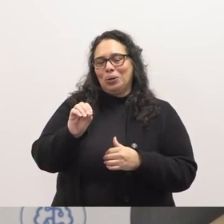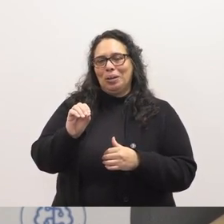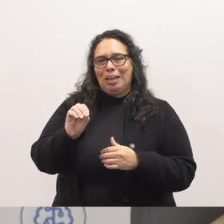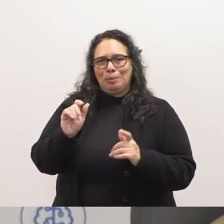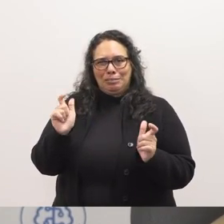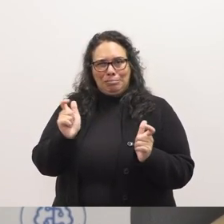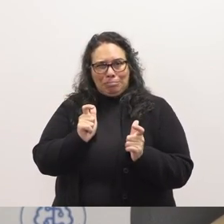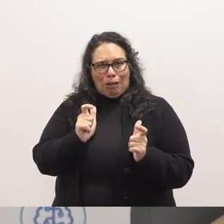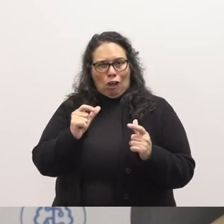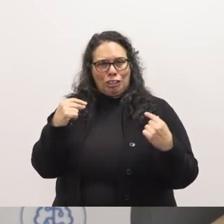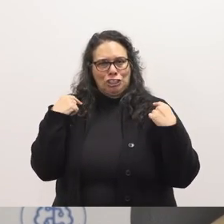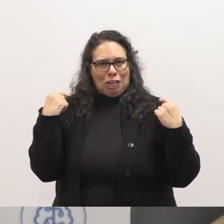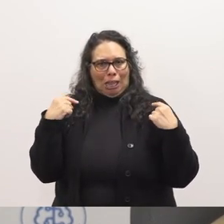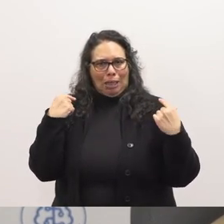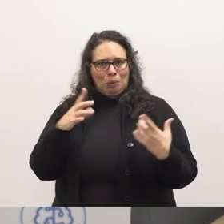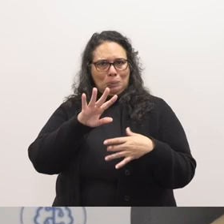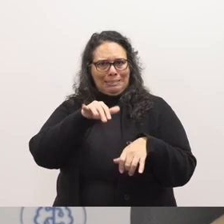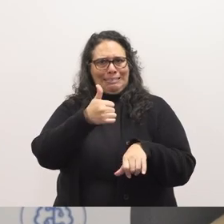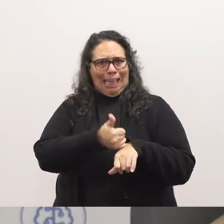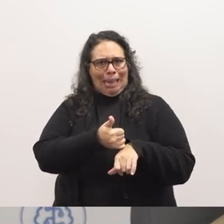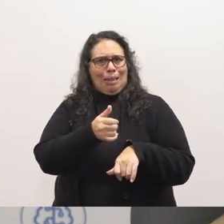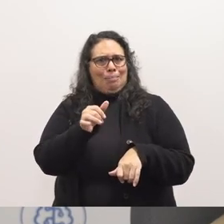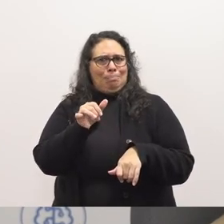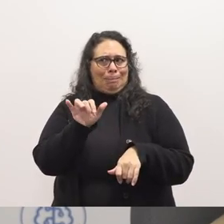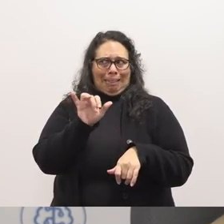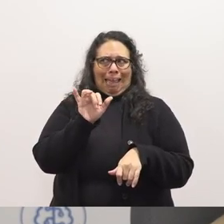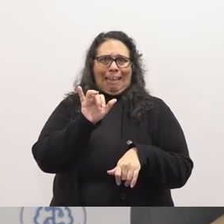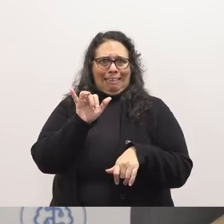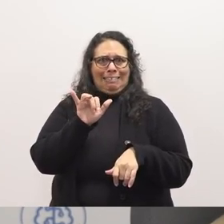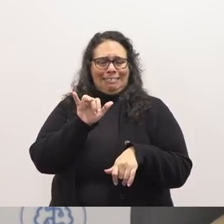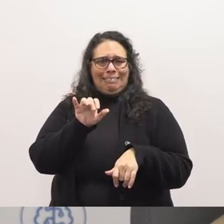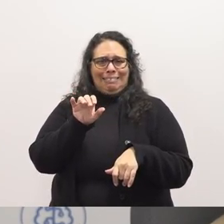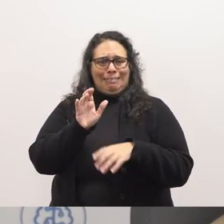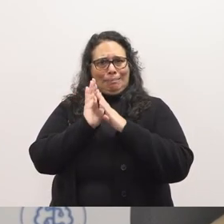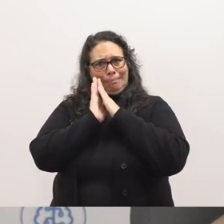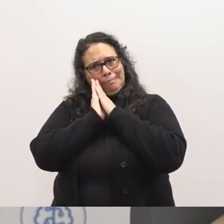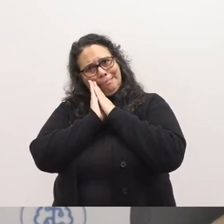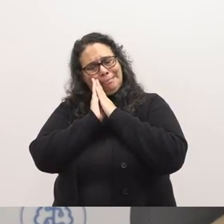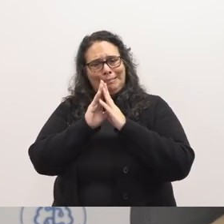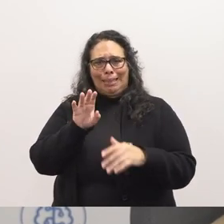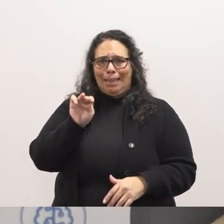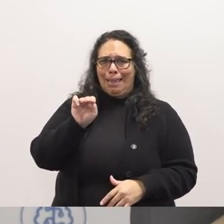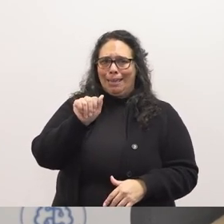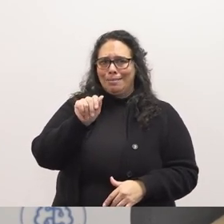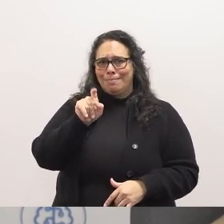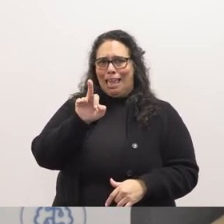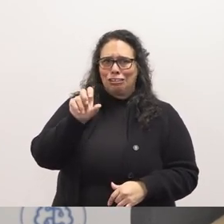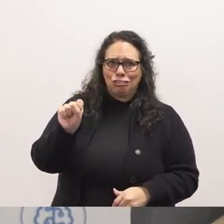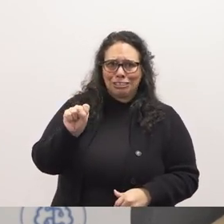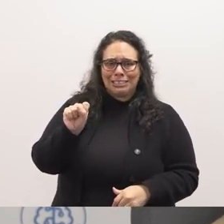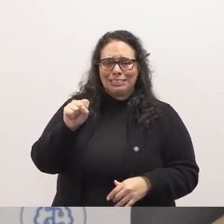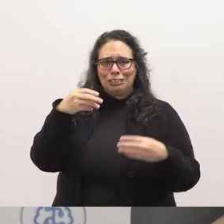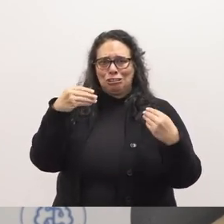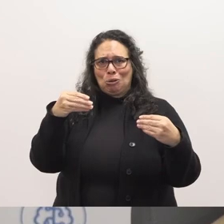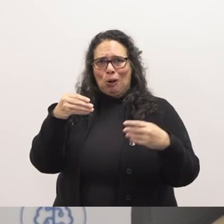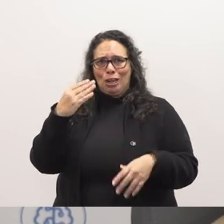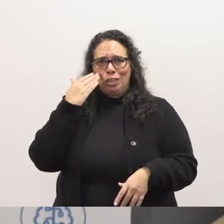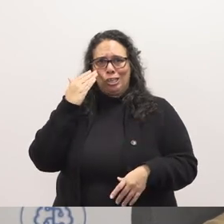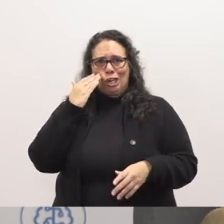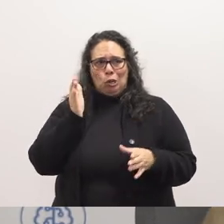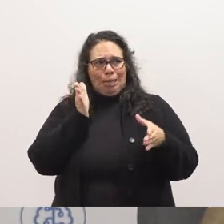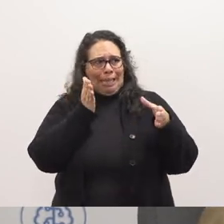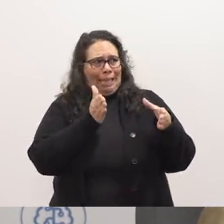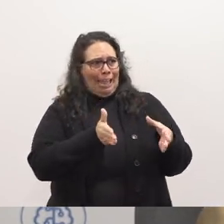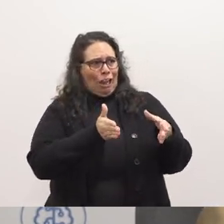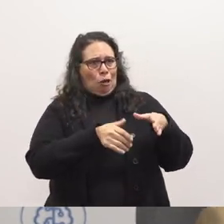small gym, and it was set up like a mattress store where you had, you know, here are the firmer mattresses on this side